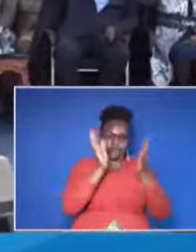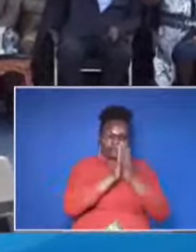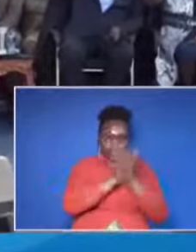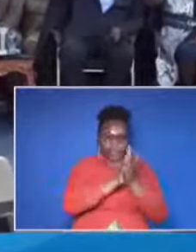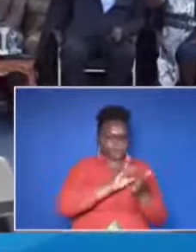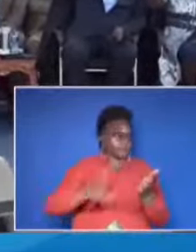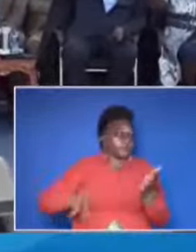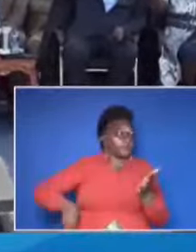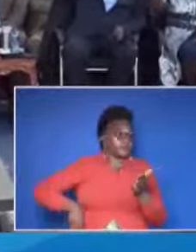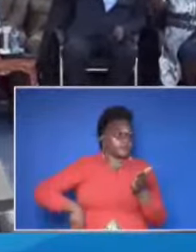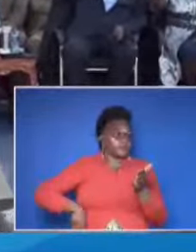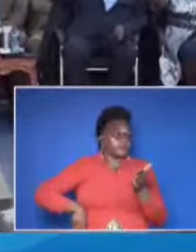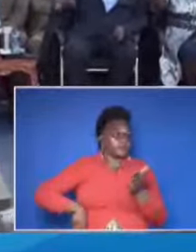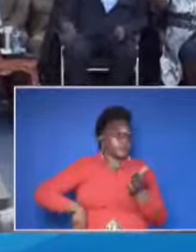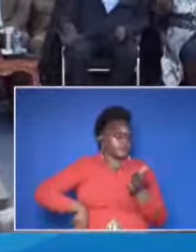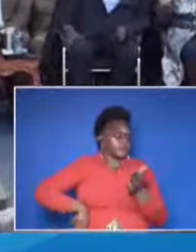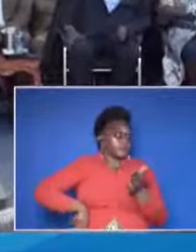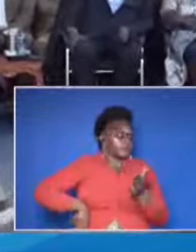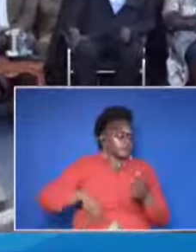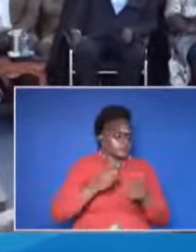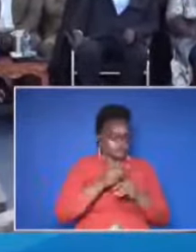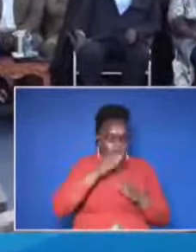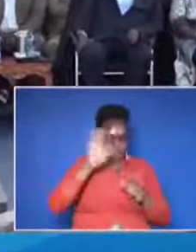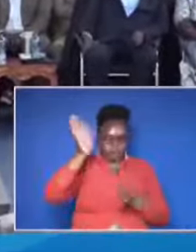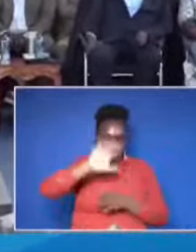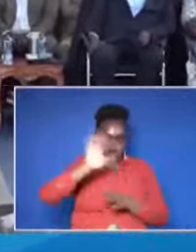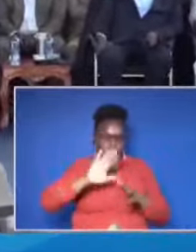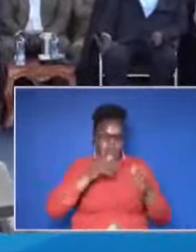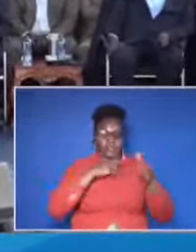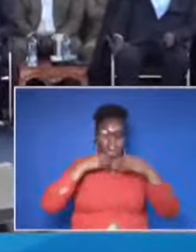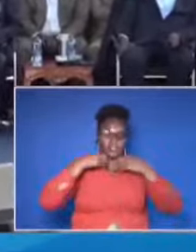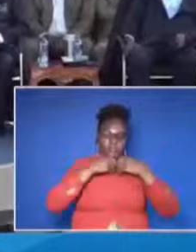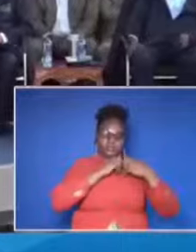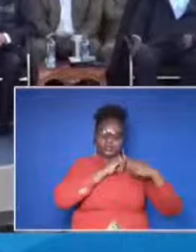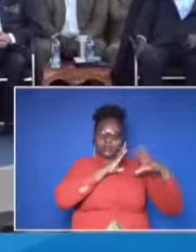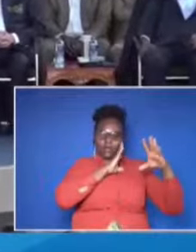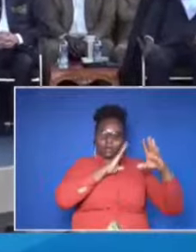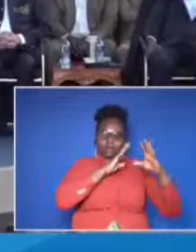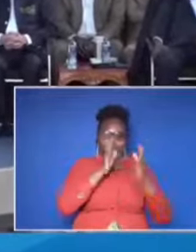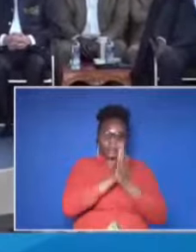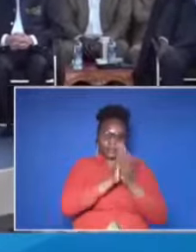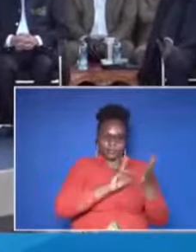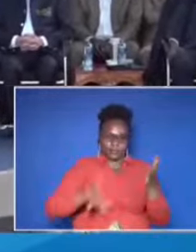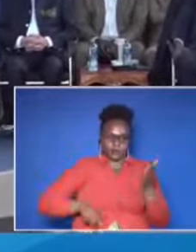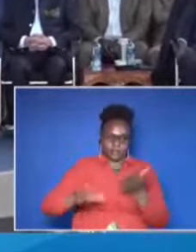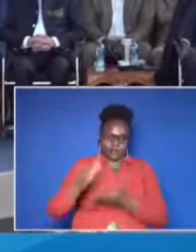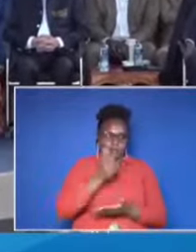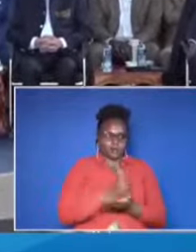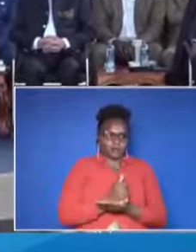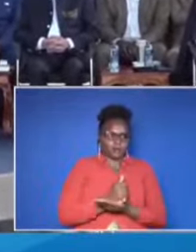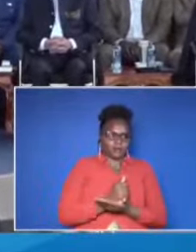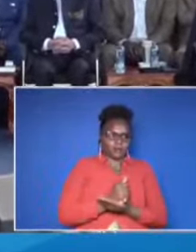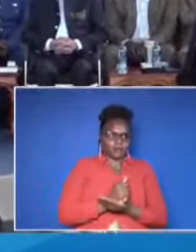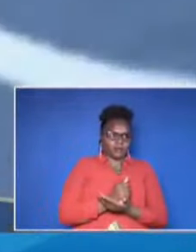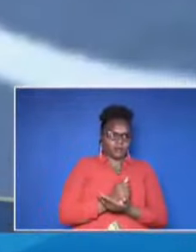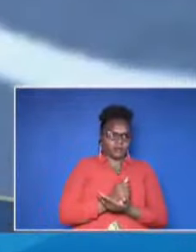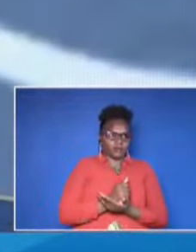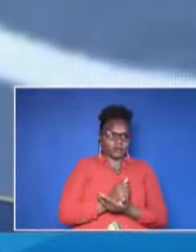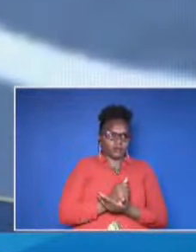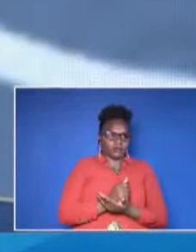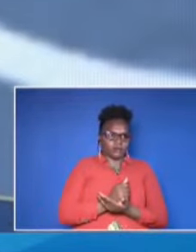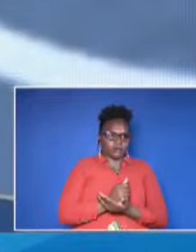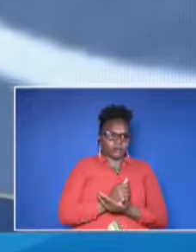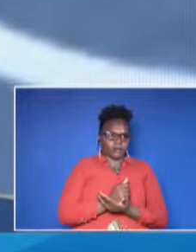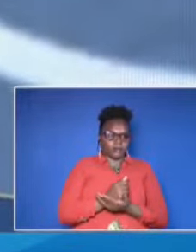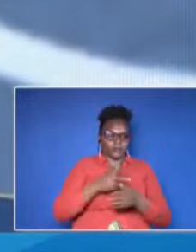Lord let me see your hands as you wave and Shout praise the Lord amen amen with a heart full of